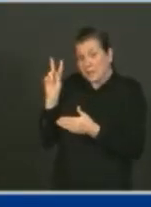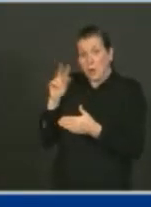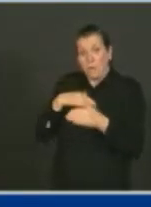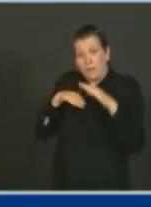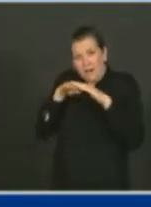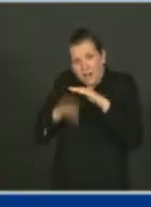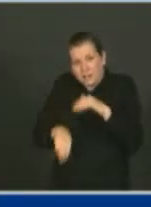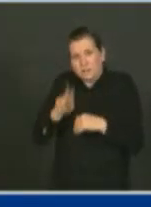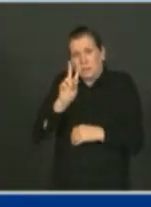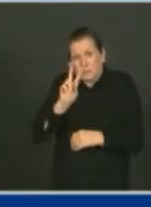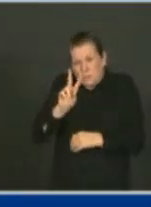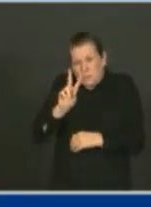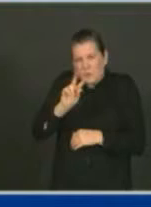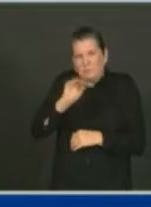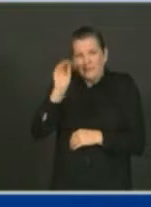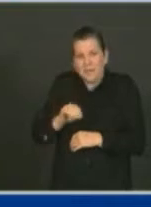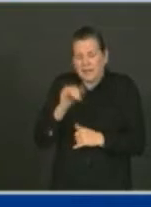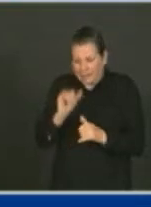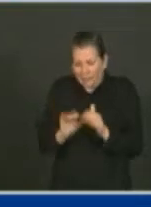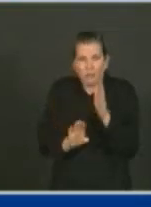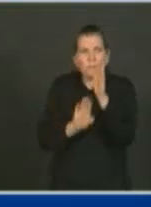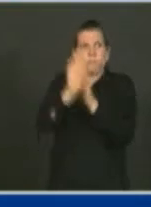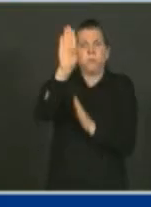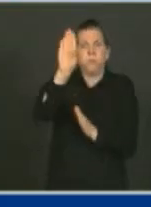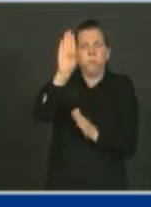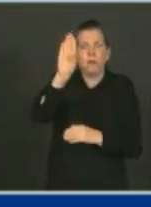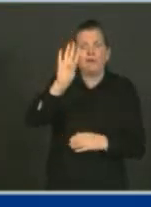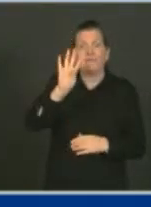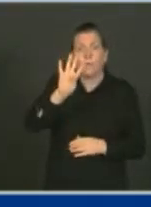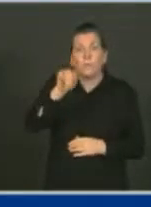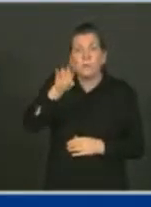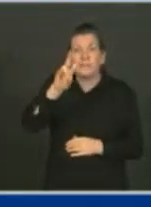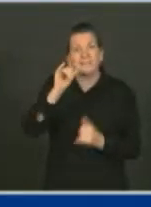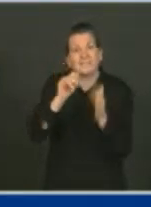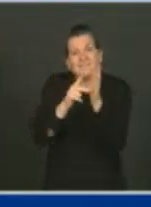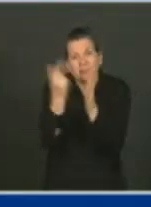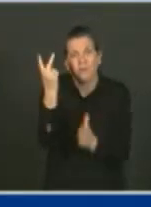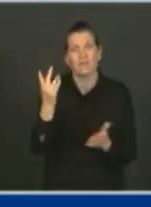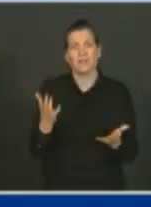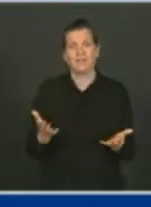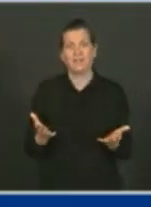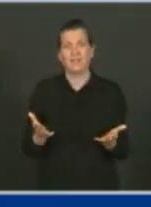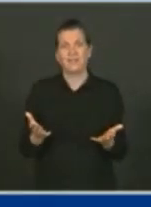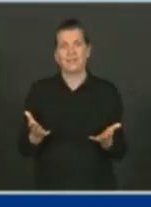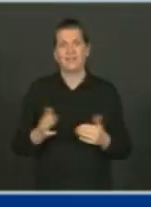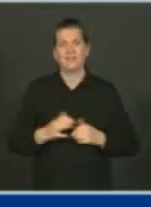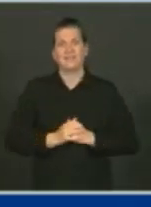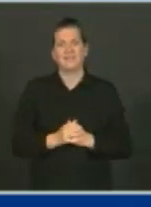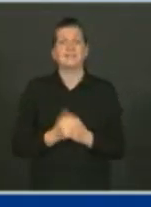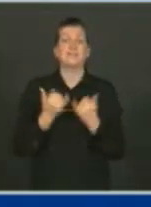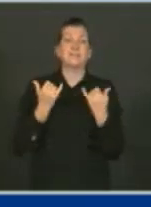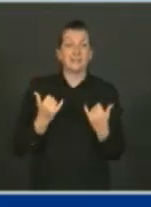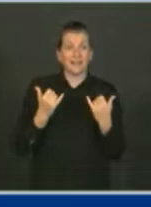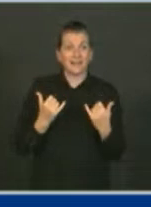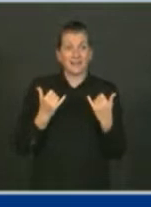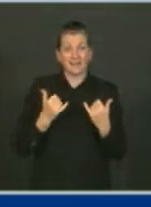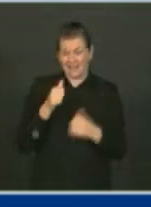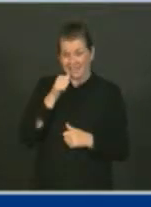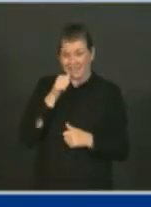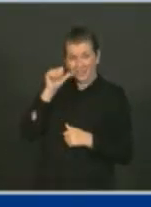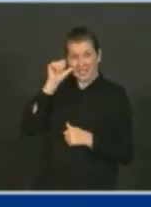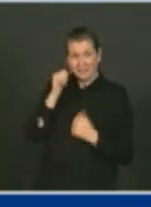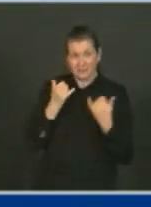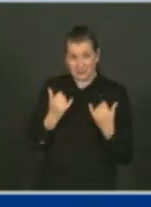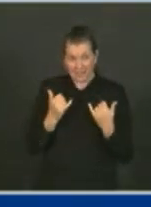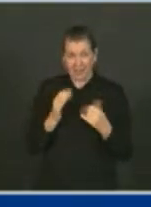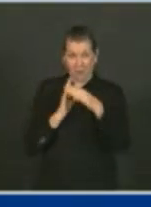our fate can change. This is our second consecutive day with over 900 cases, so we've set a new record for